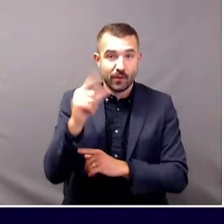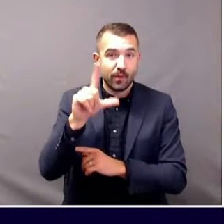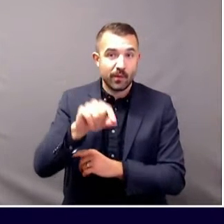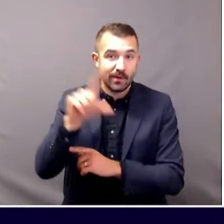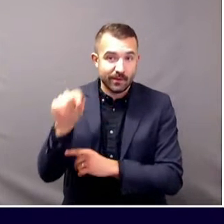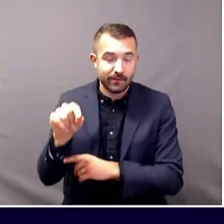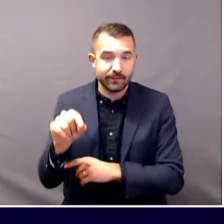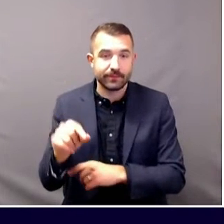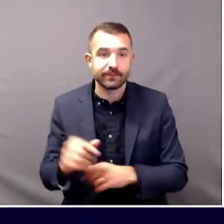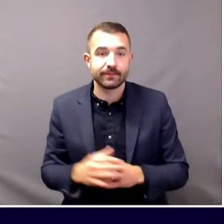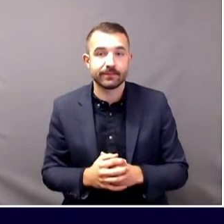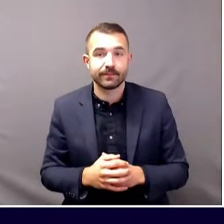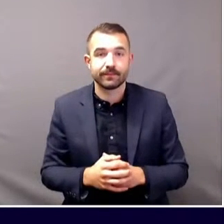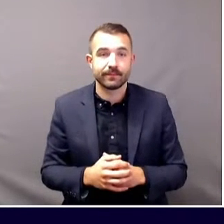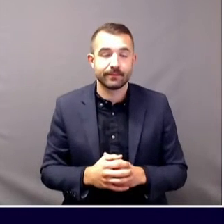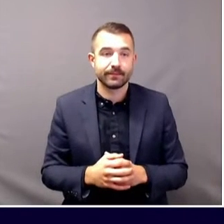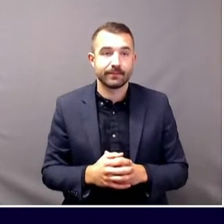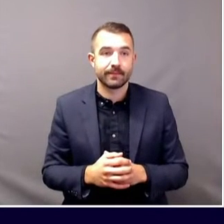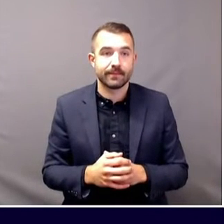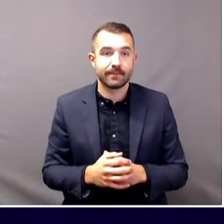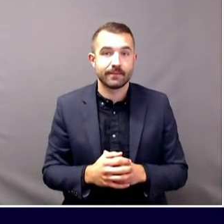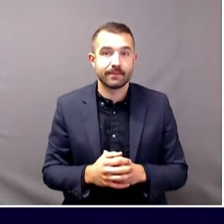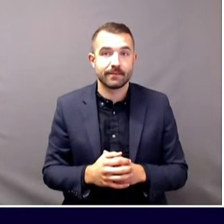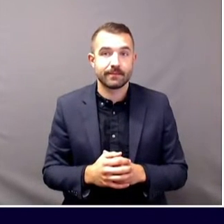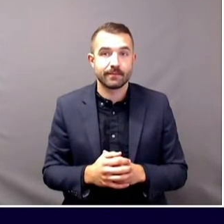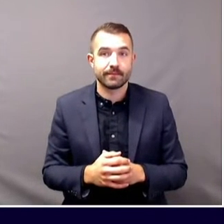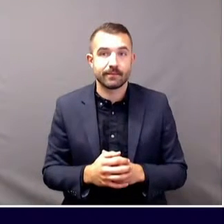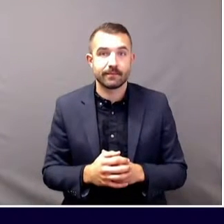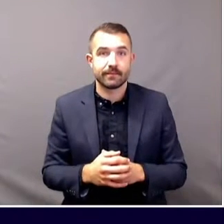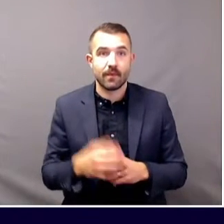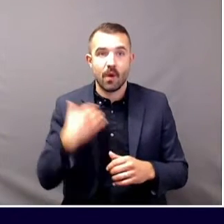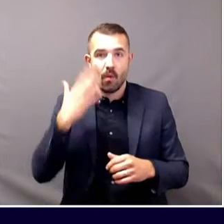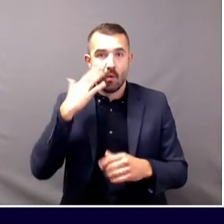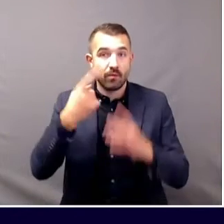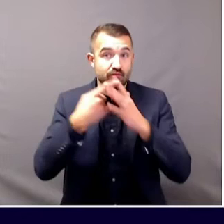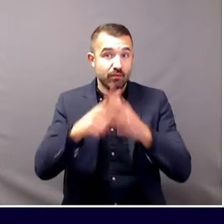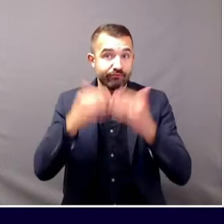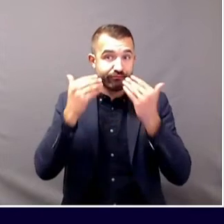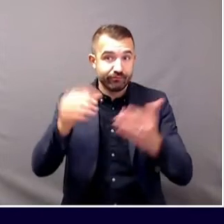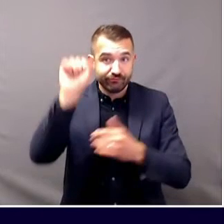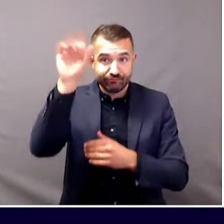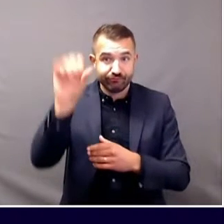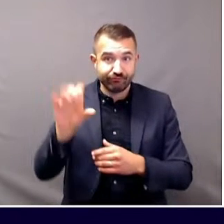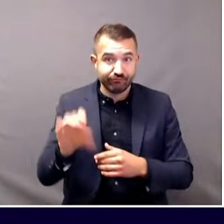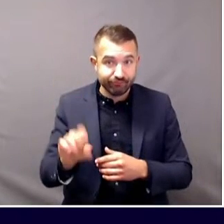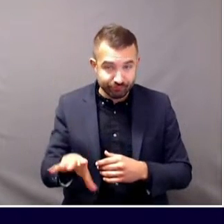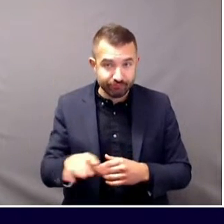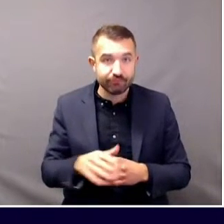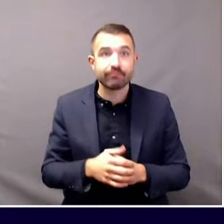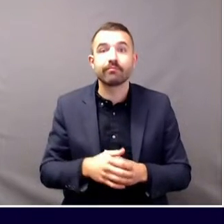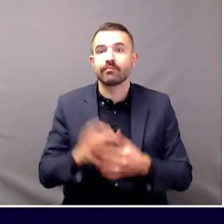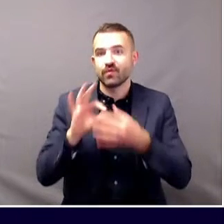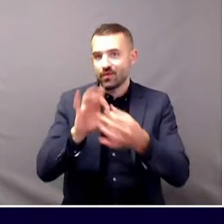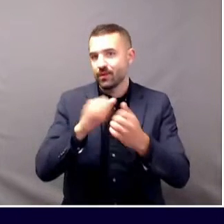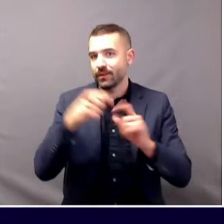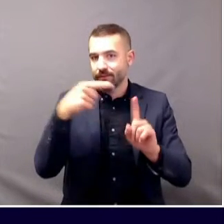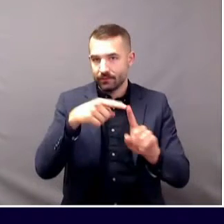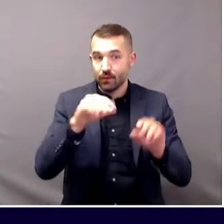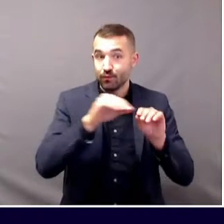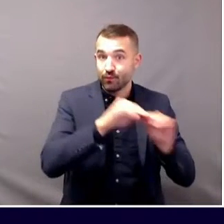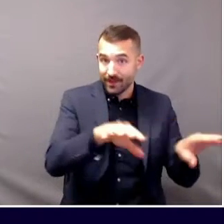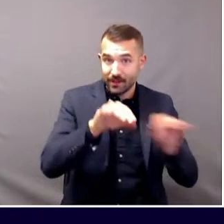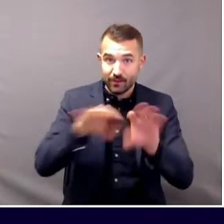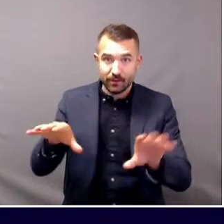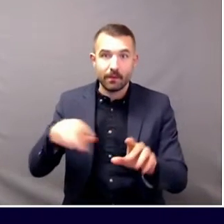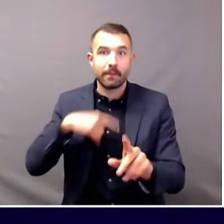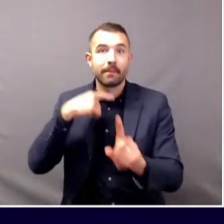2020. I'll start by walking through where things stand with respect to the pandemic and the epidemiology, and then turn things over to Commissioner